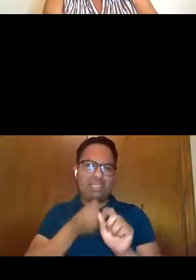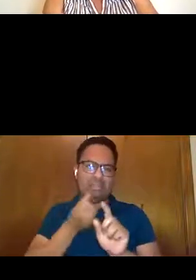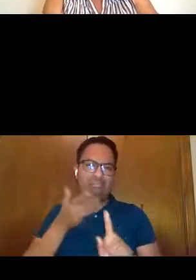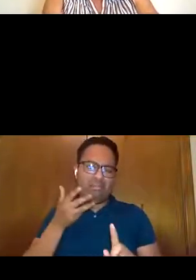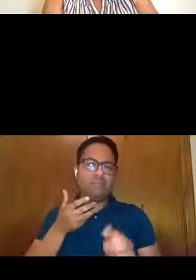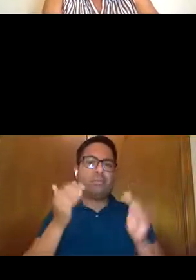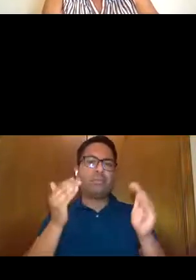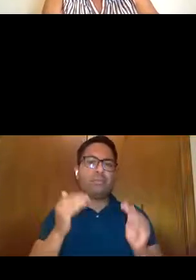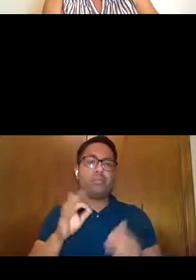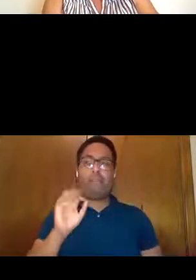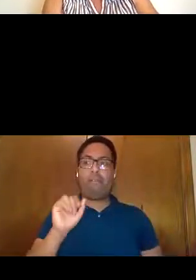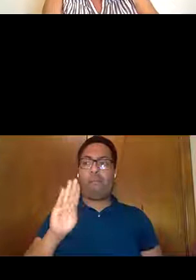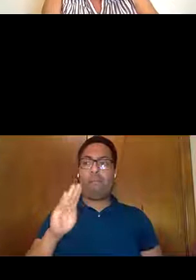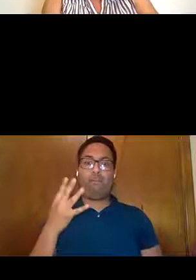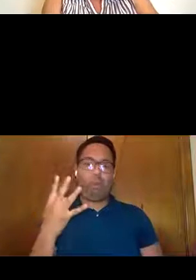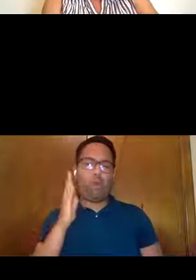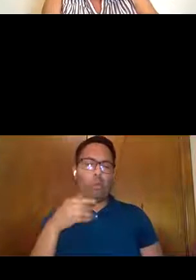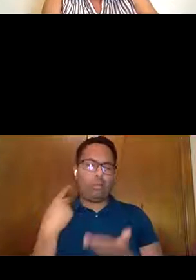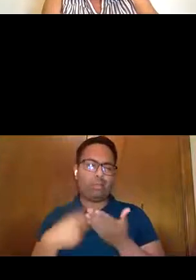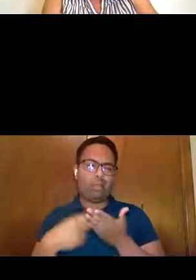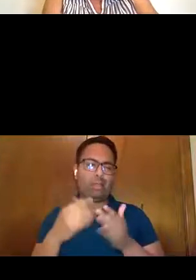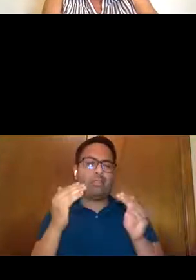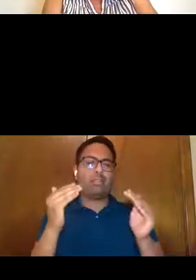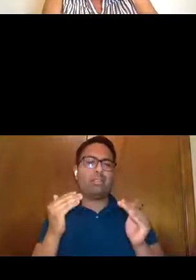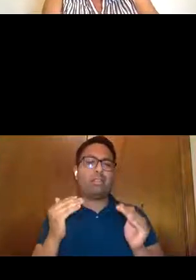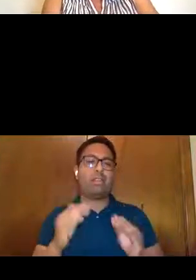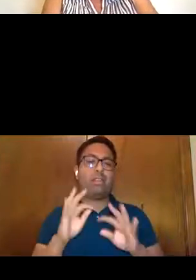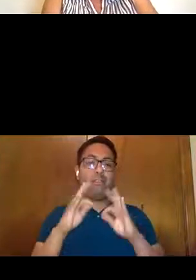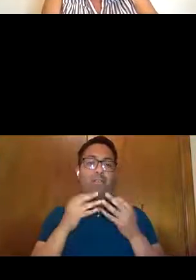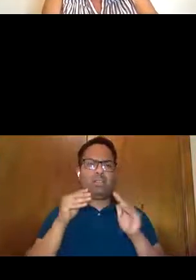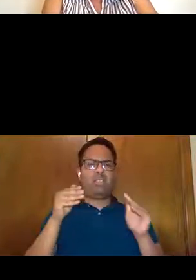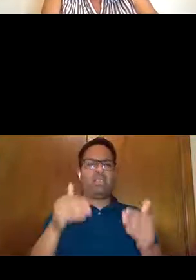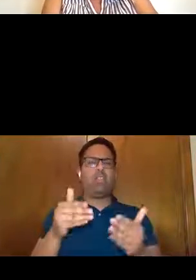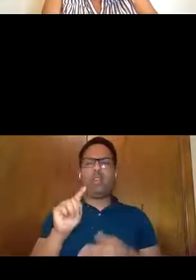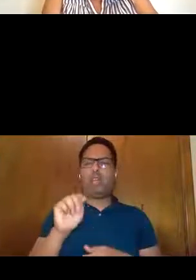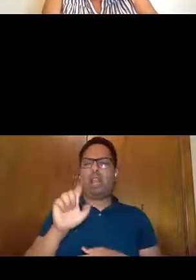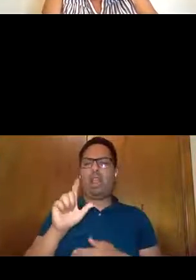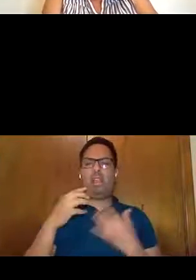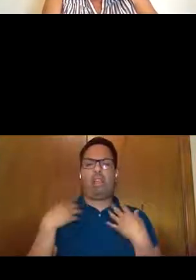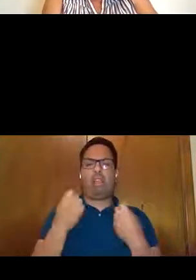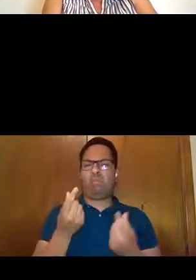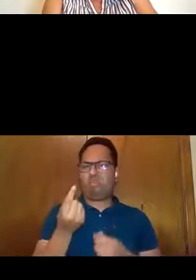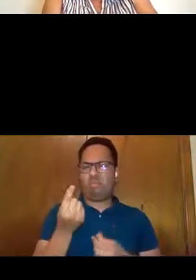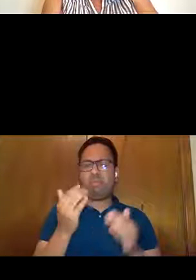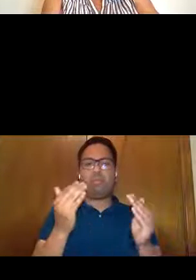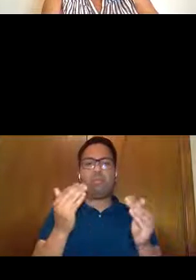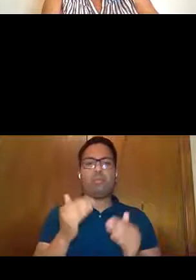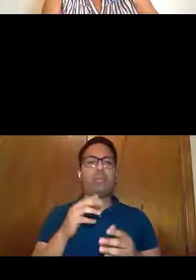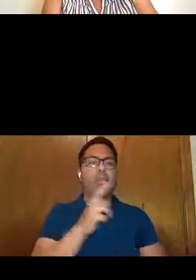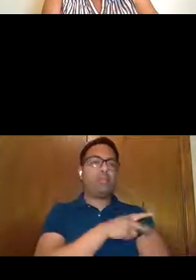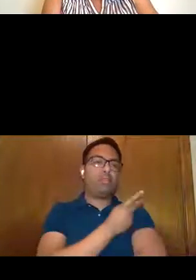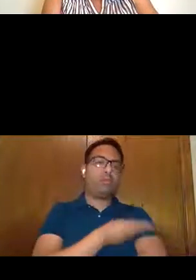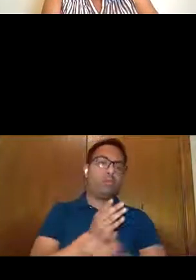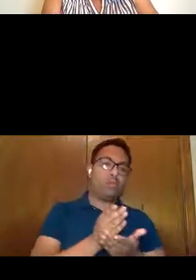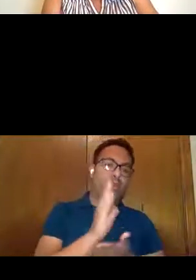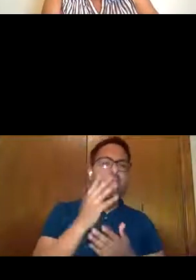4. We're going to discuss family-centered telehealth, patient rights and responsibilities. Before